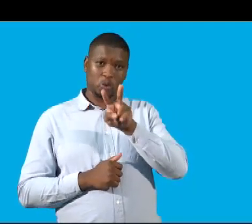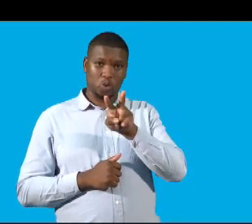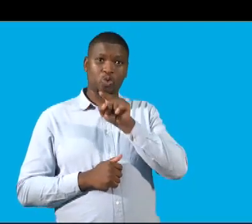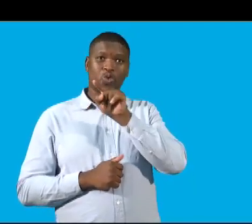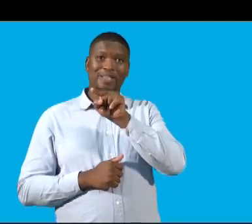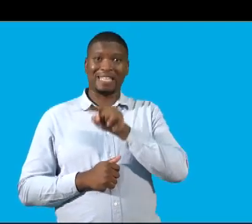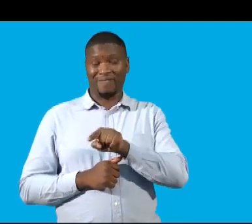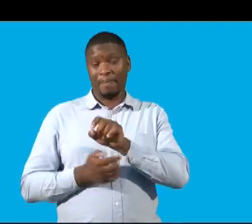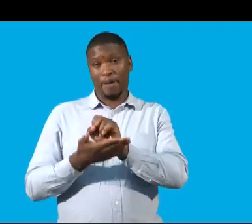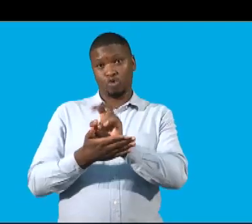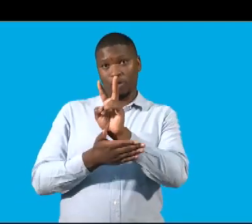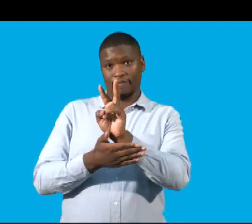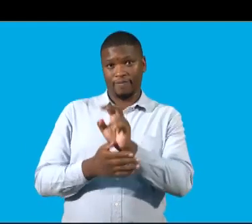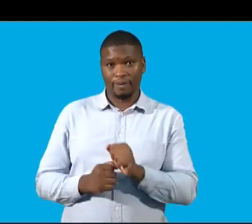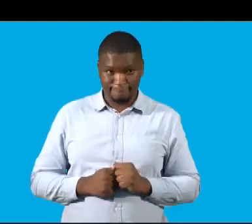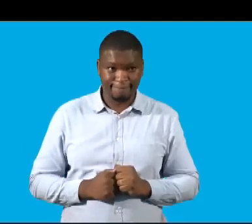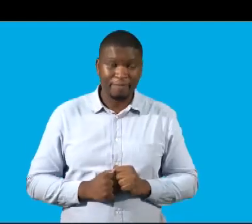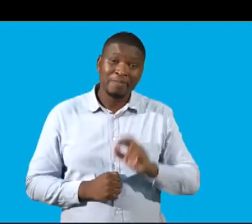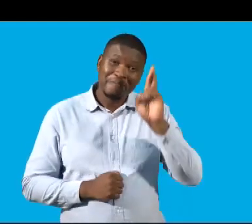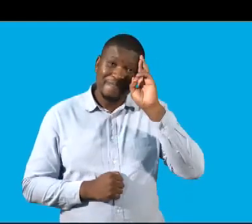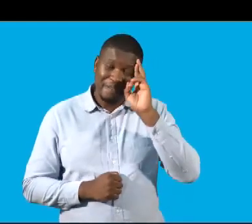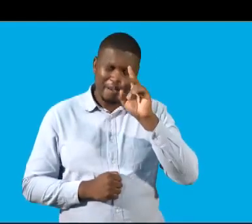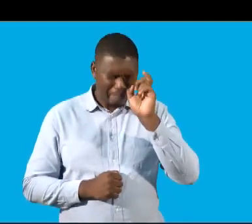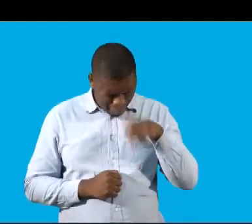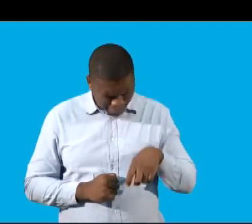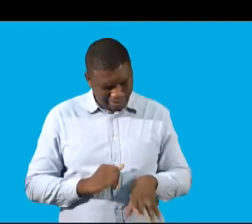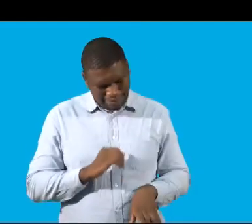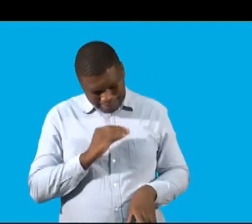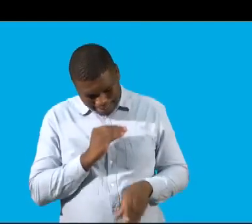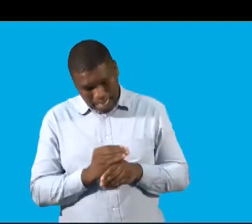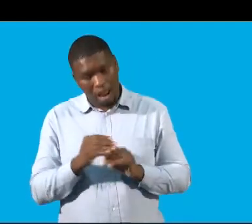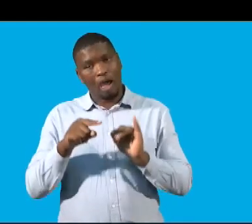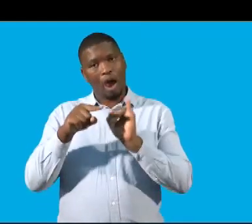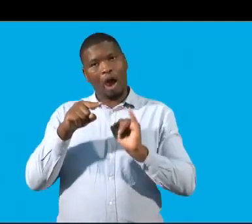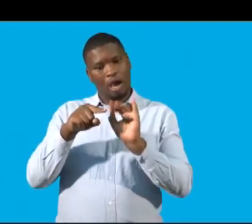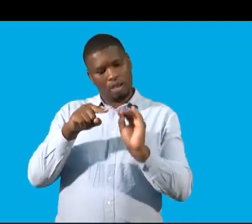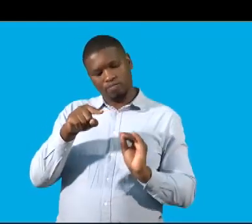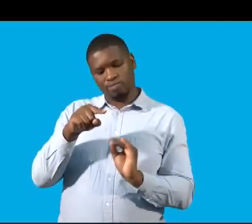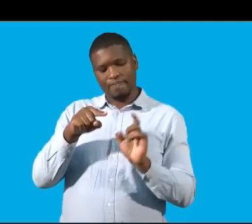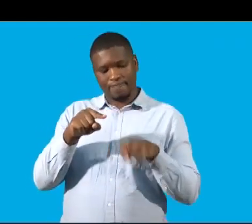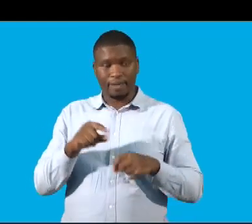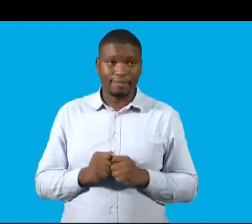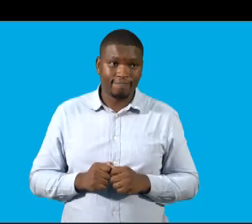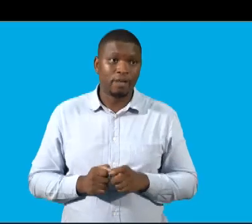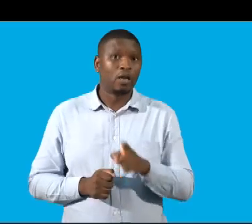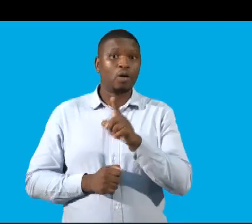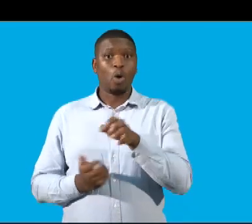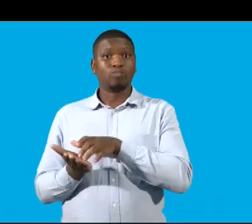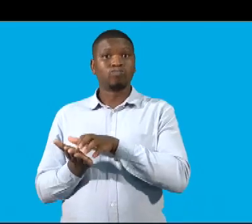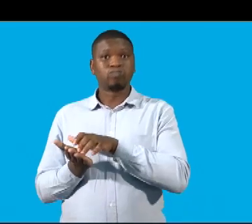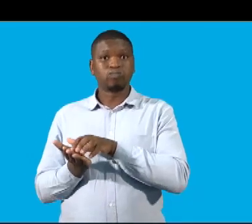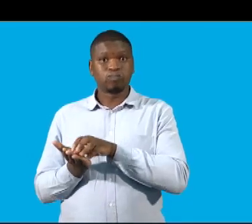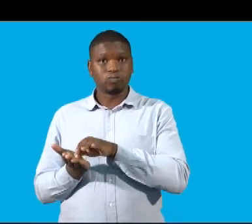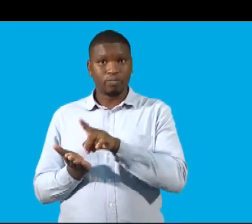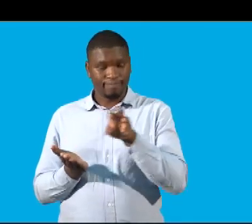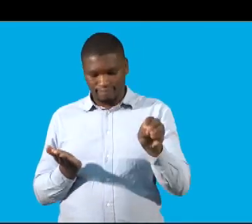0,092 divided by 12. Do not forget that bottom part. Now, when we place everything